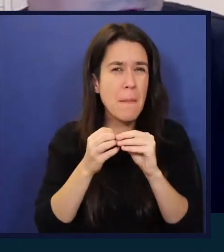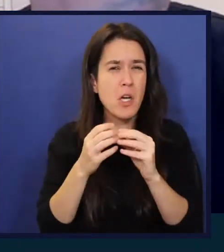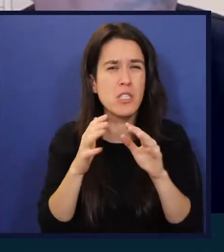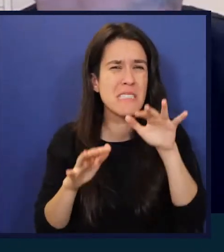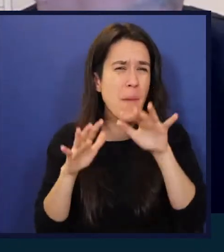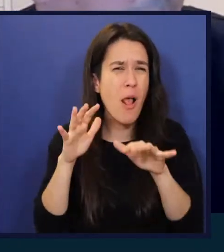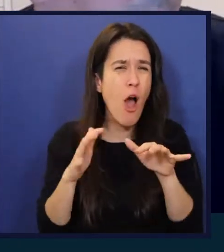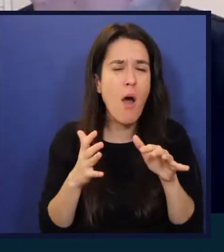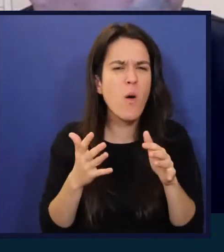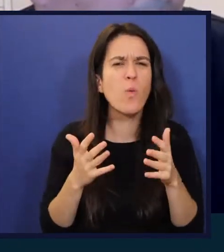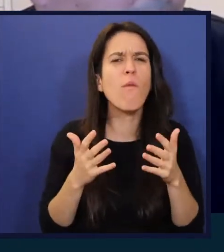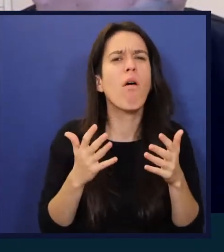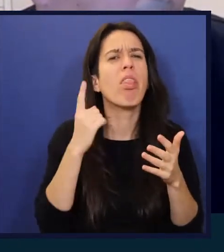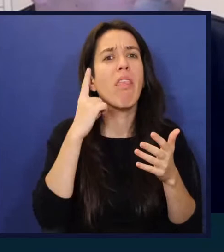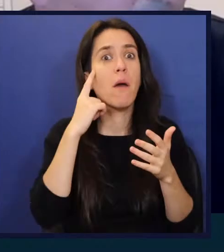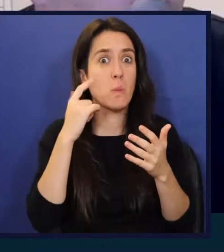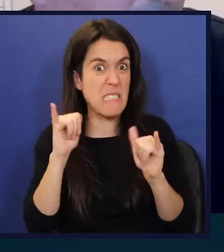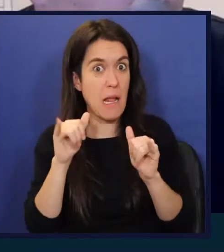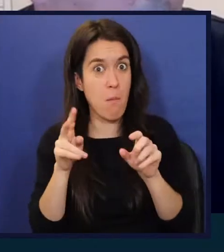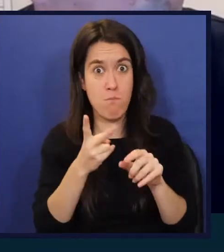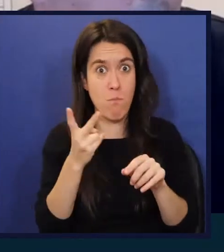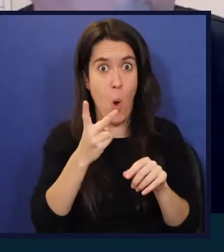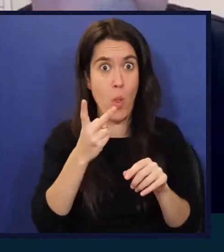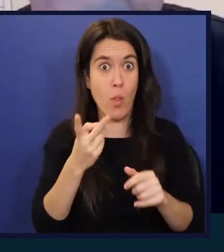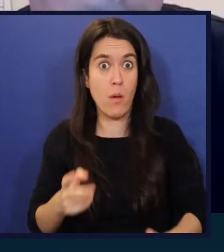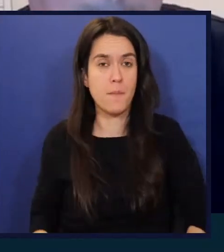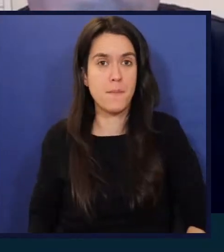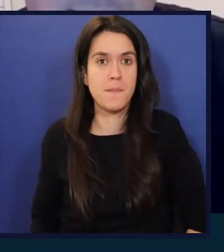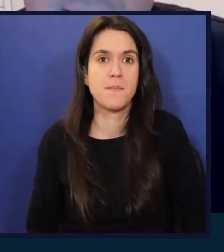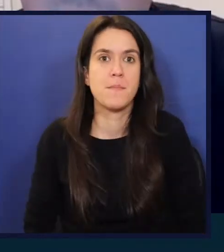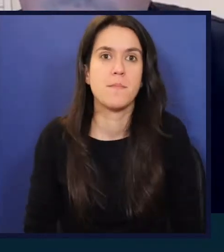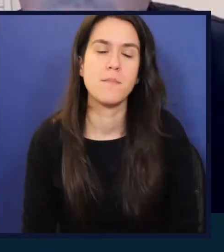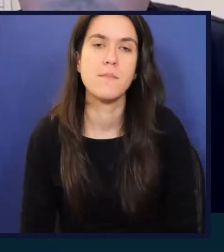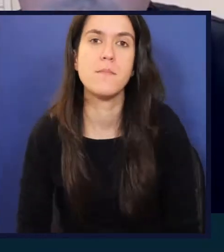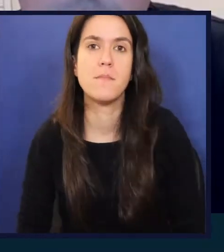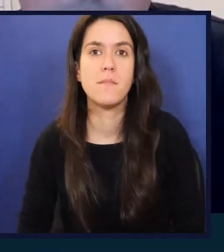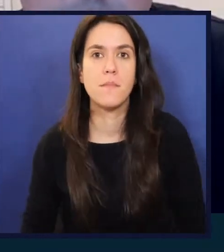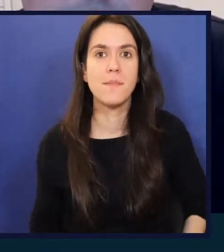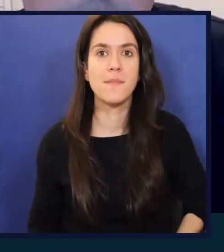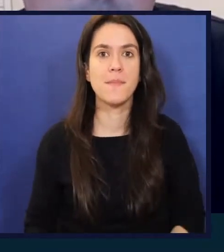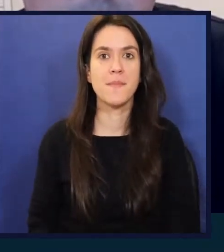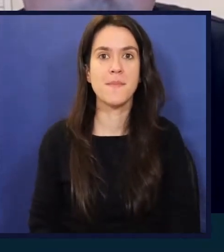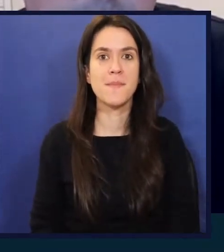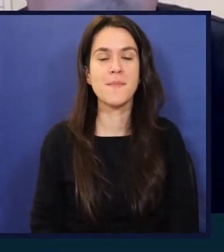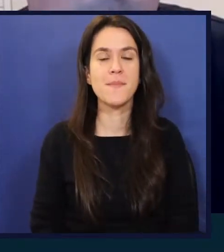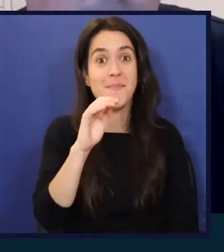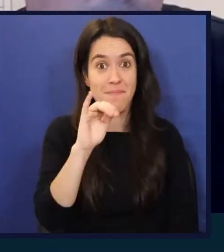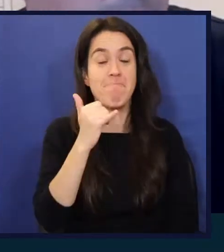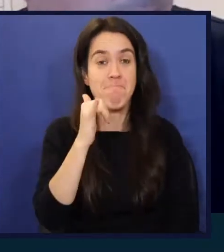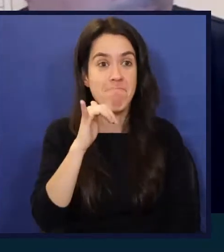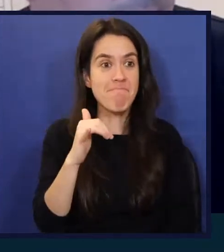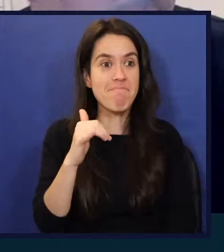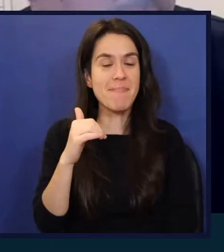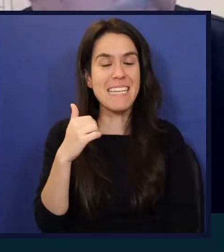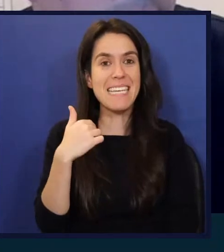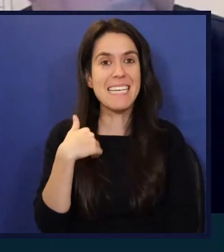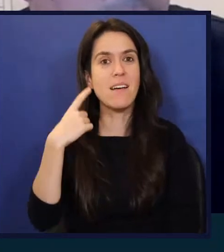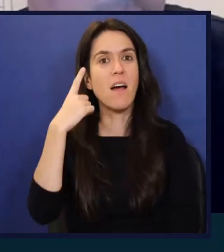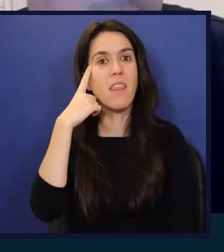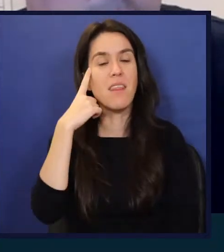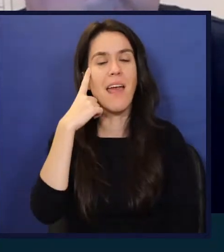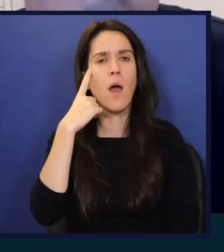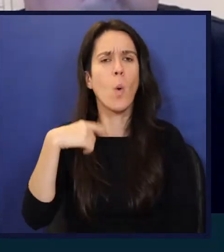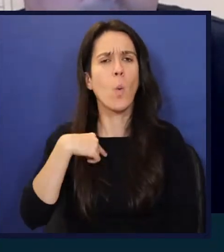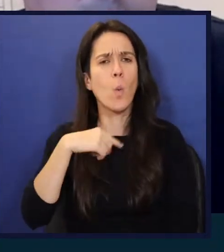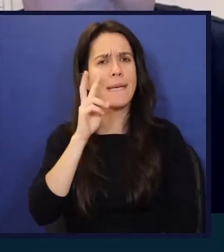going to still have both? I think that's the question. Yeah, so a couple of things. What I'd say is, if I sort of take a look